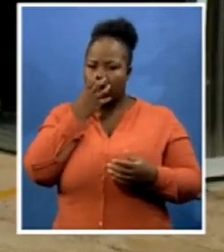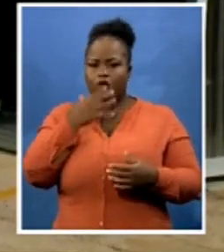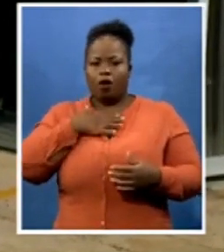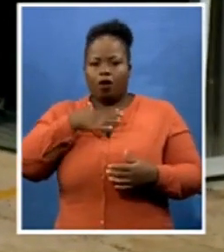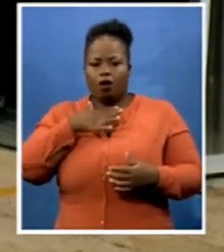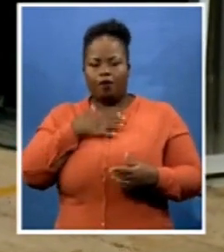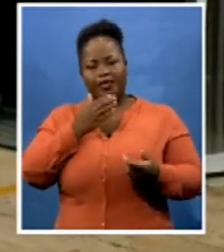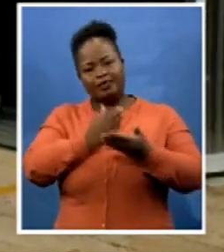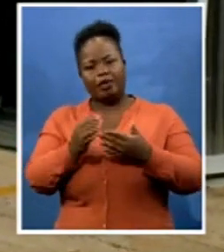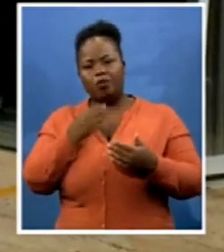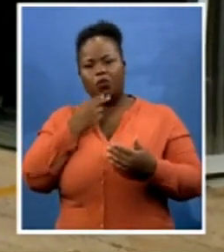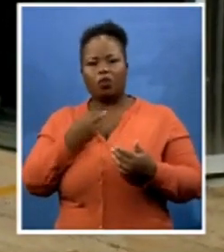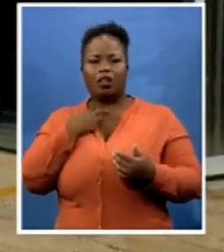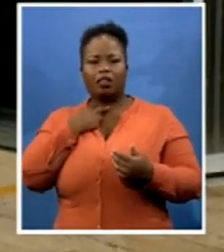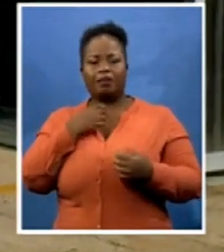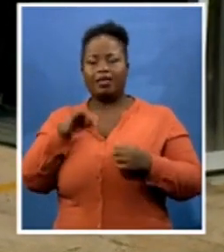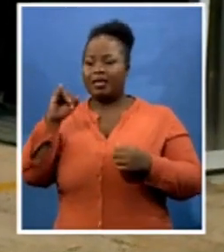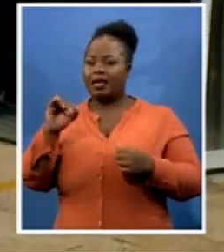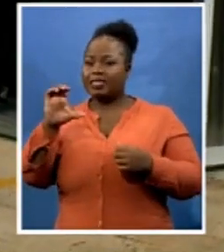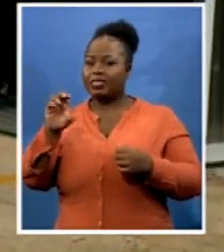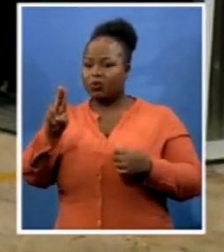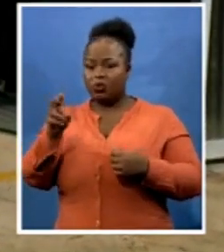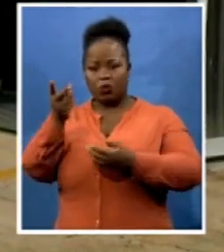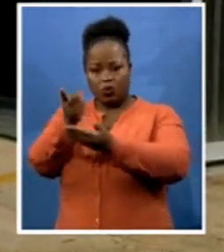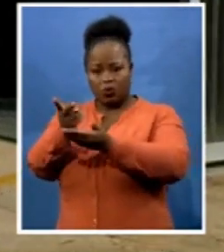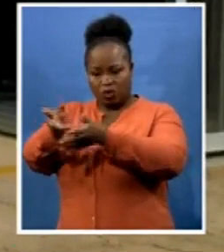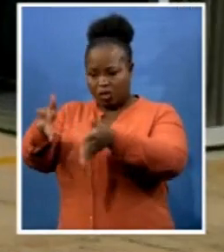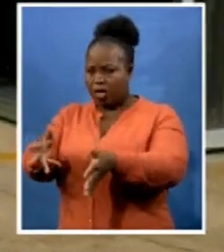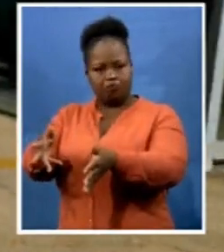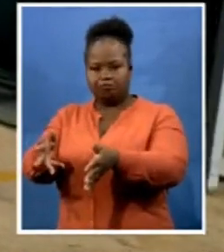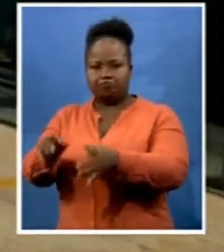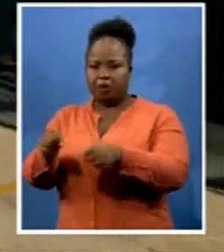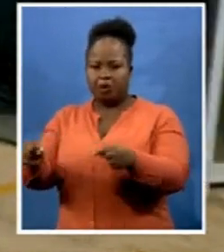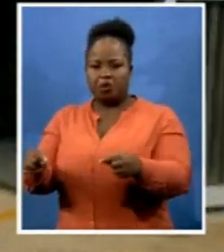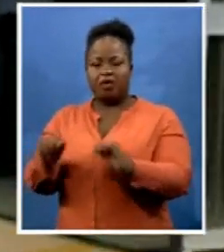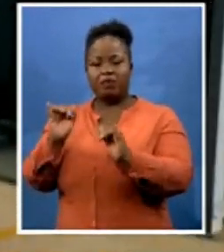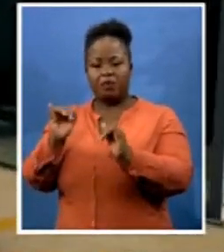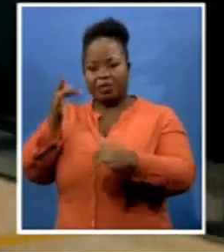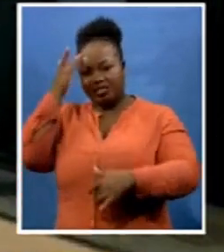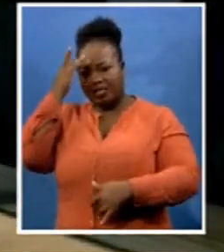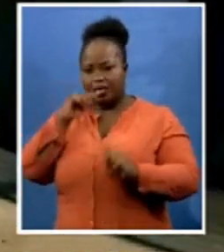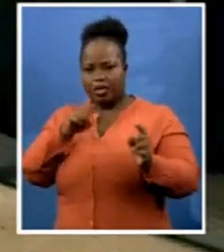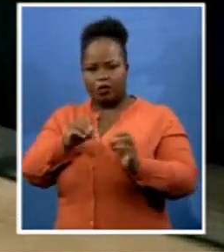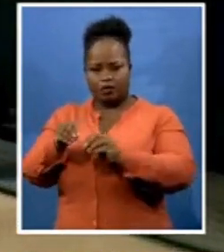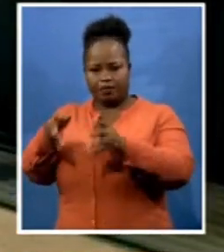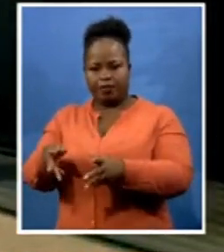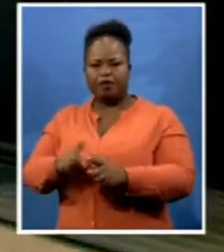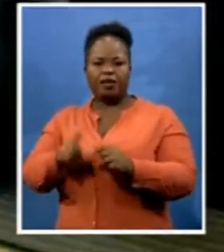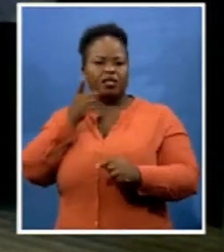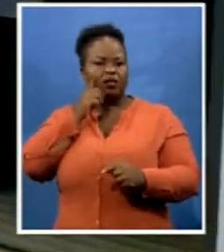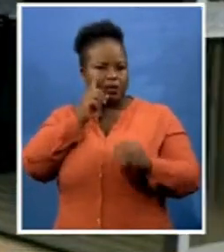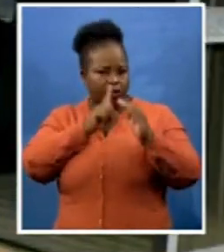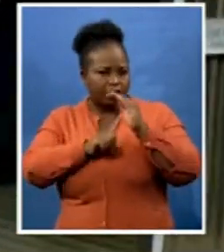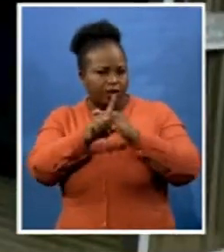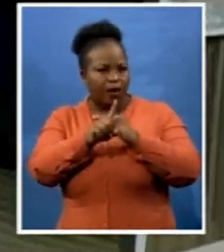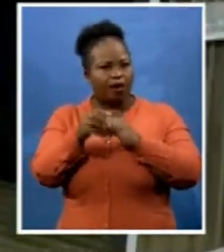ICU facilities. So if a patient is ICU critical, they will not be catered here. But let's just come inside a bit and just take a look briefly as to how exactly this hospital will